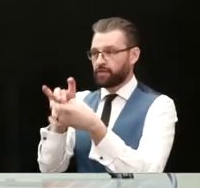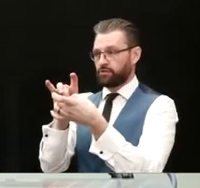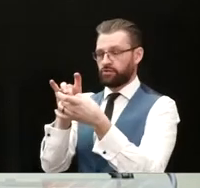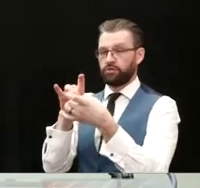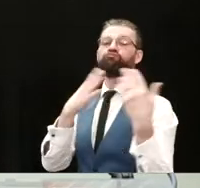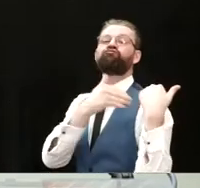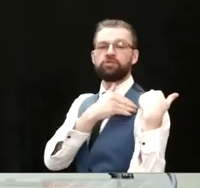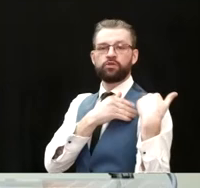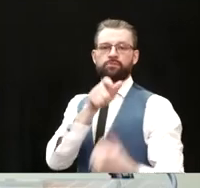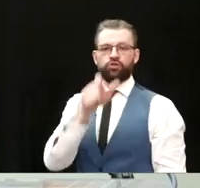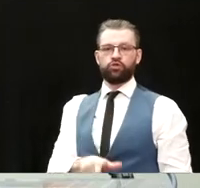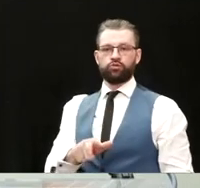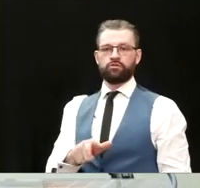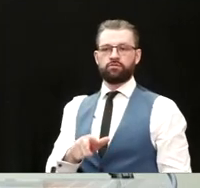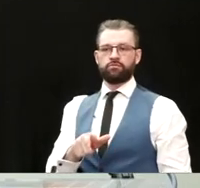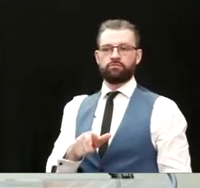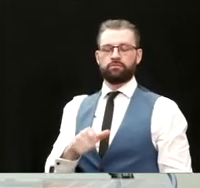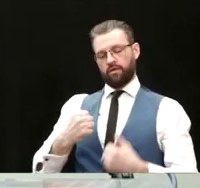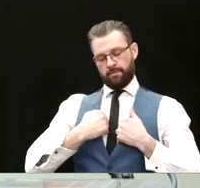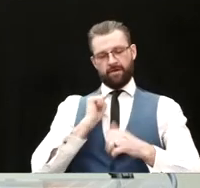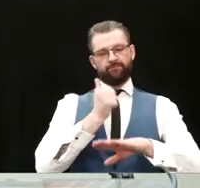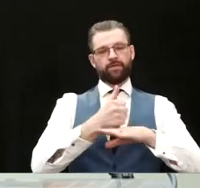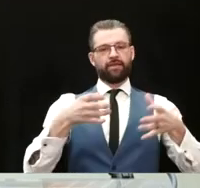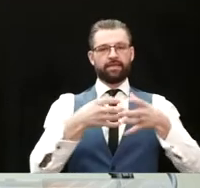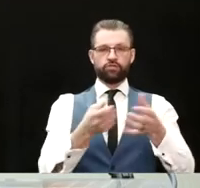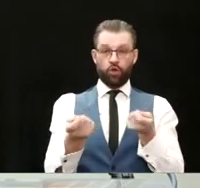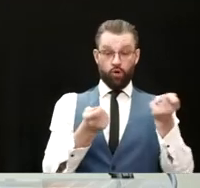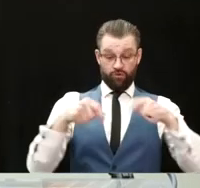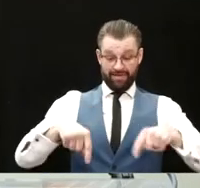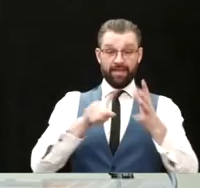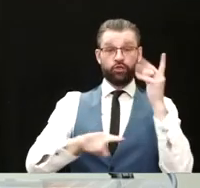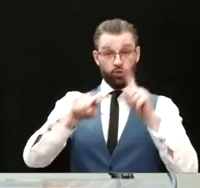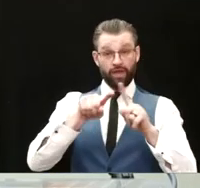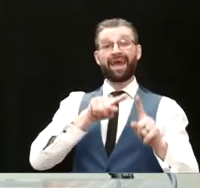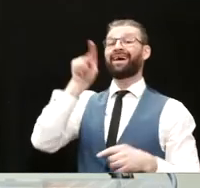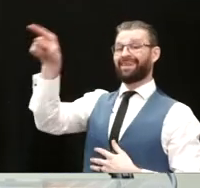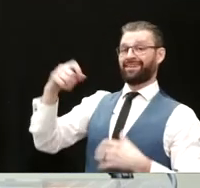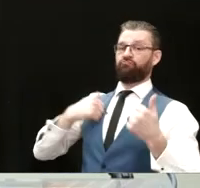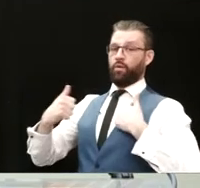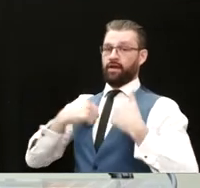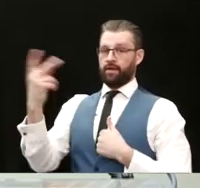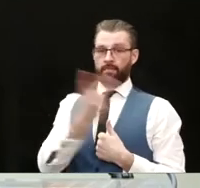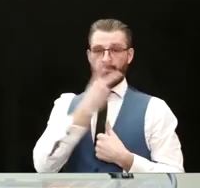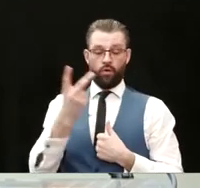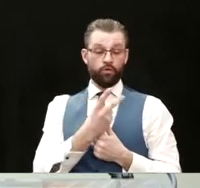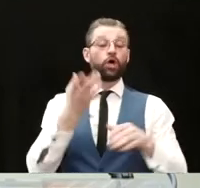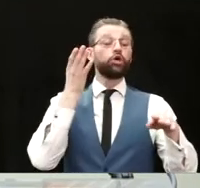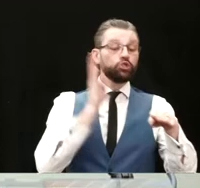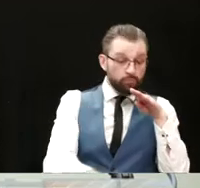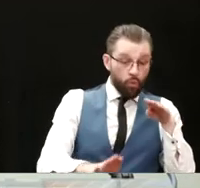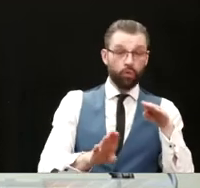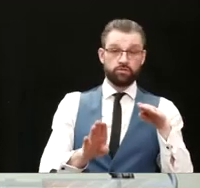citizens. Isham Foundation operates here in the UK and in Rwanda, where we use the power of sport